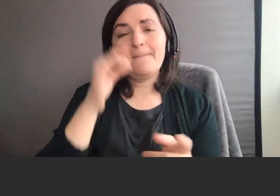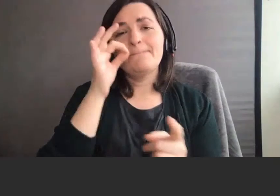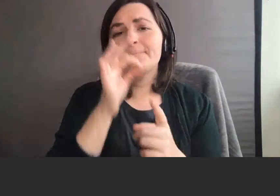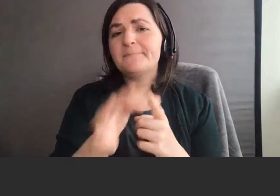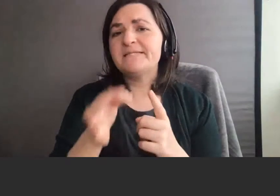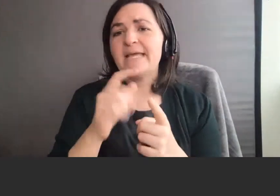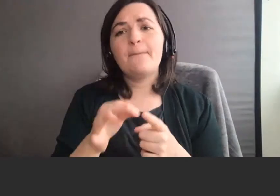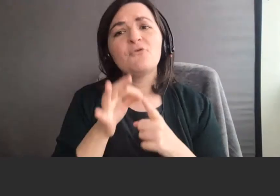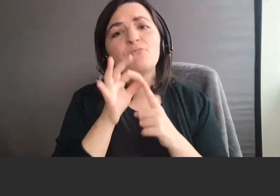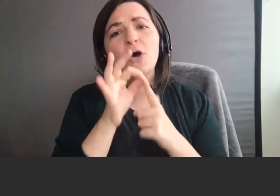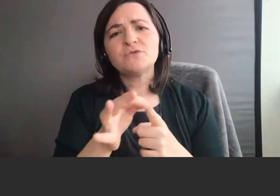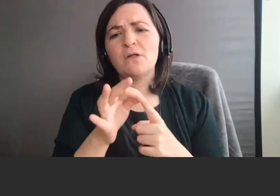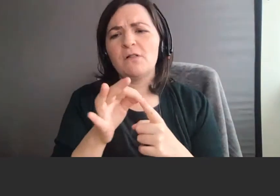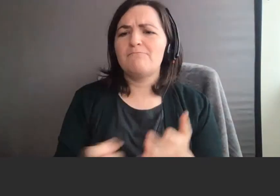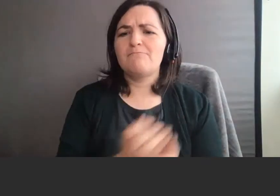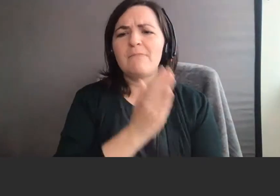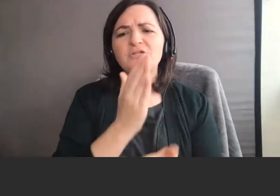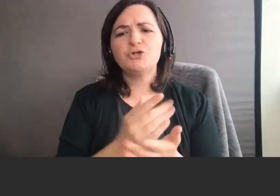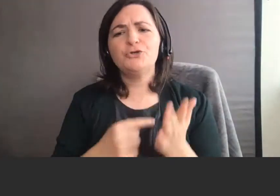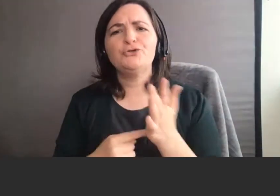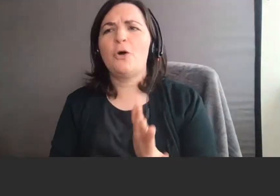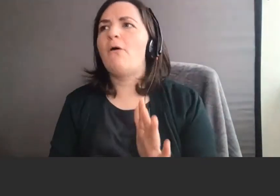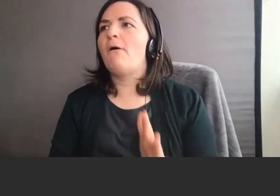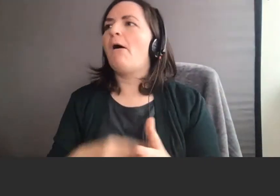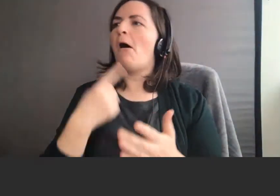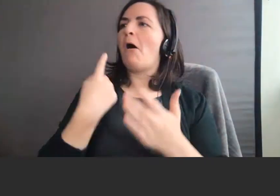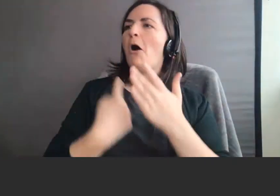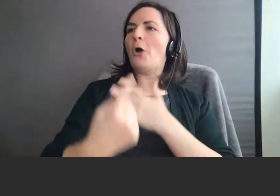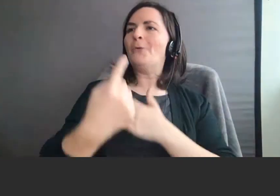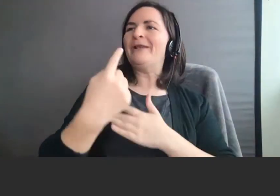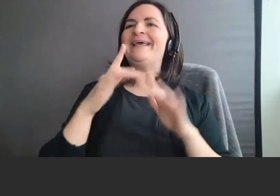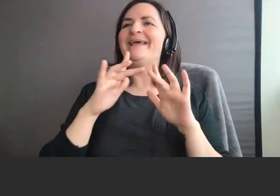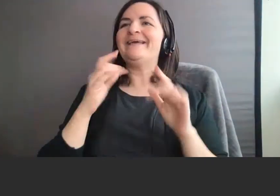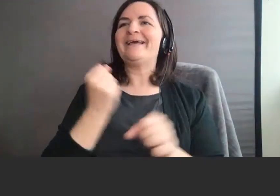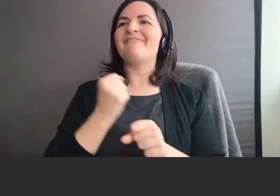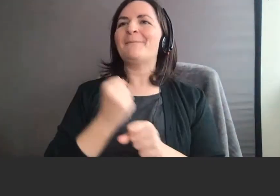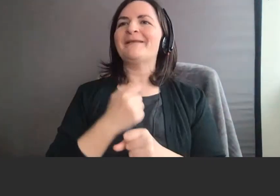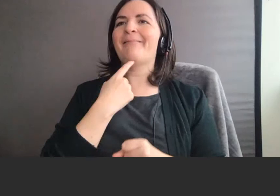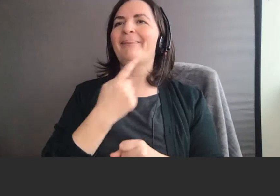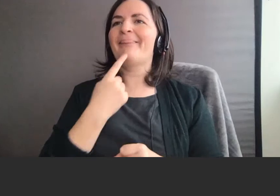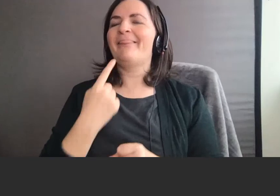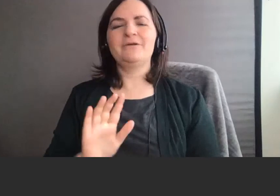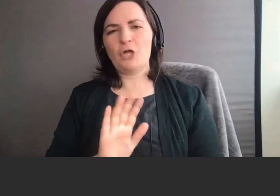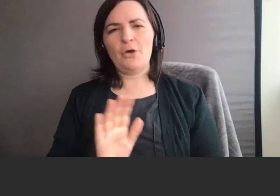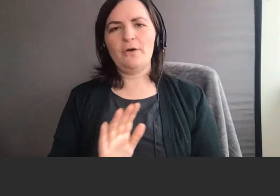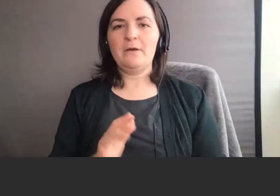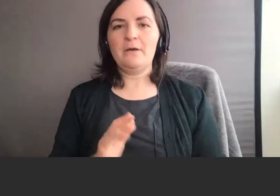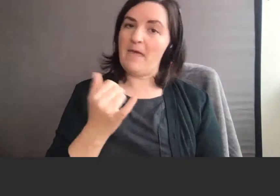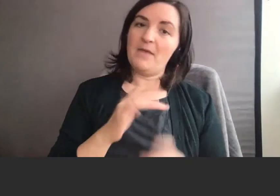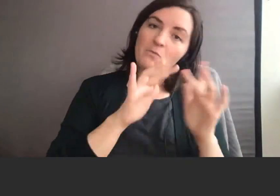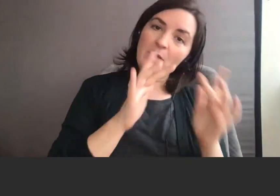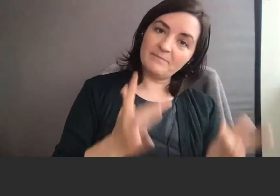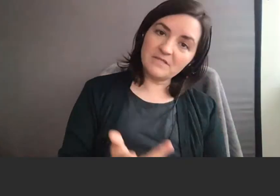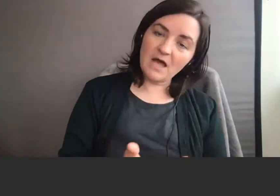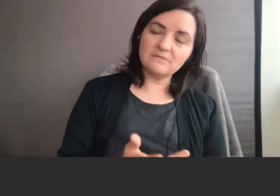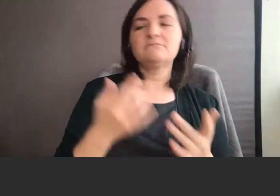proposal. Show that you haven't just used government websites. Use a balance of, perhaps a website and other